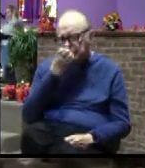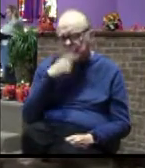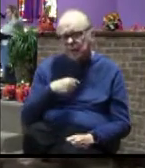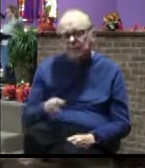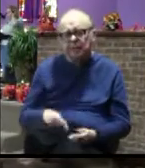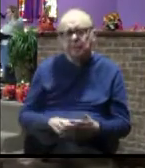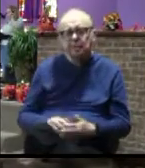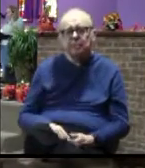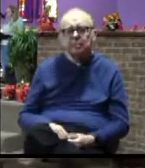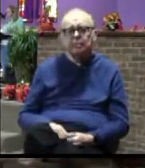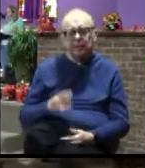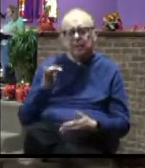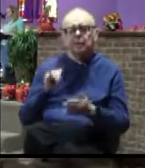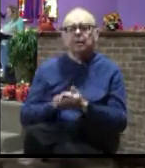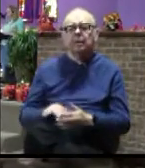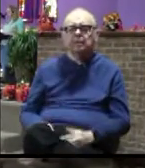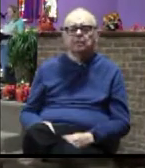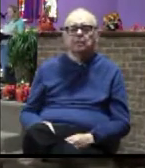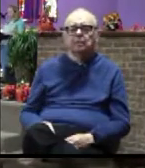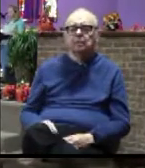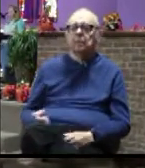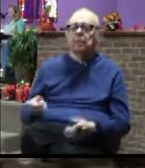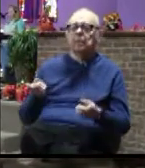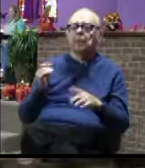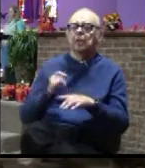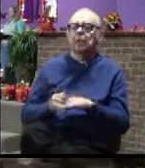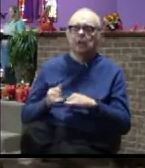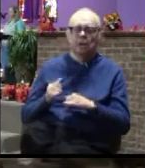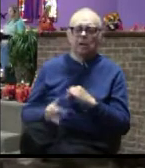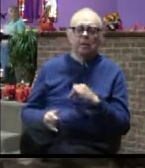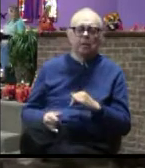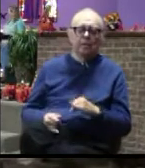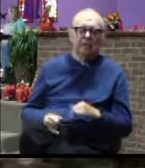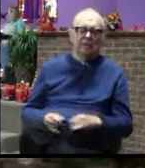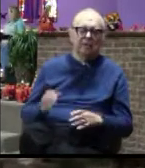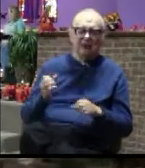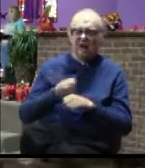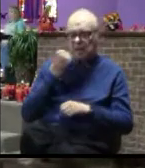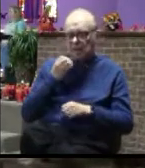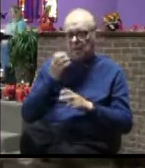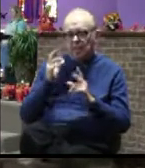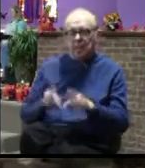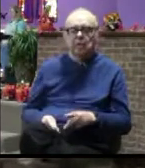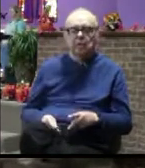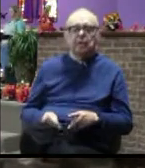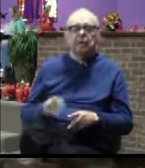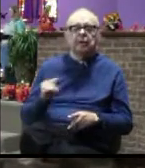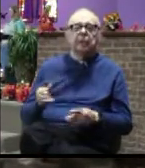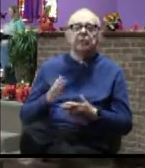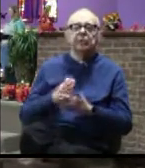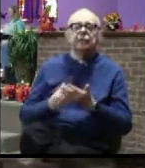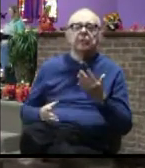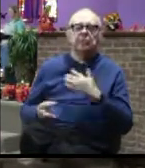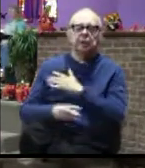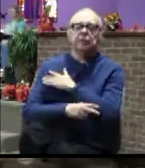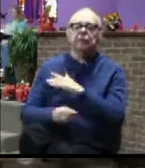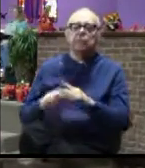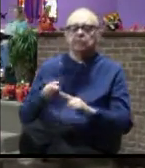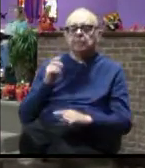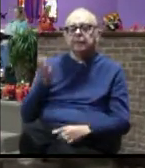honestly think about it when's the last time you threw a hissy fit because somebody took something from you